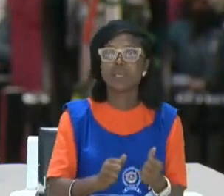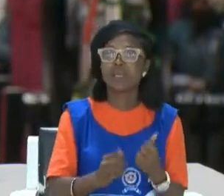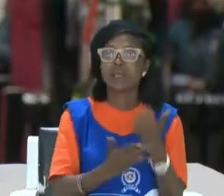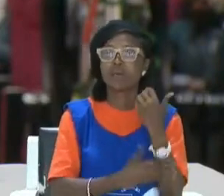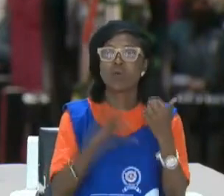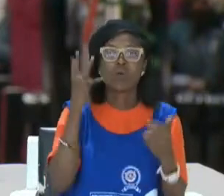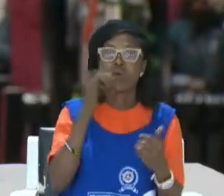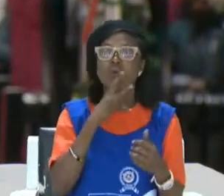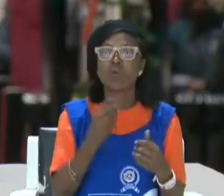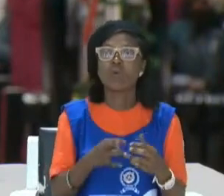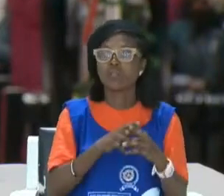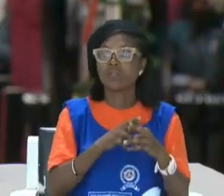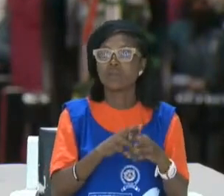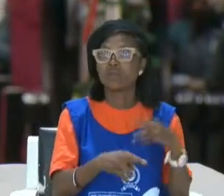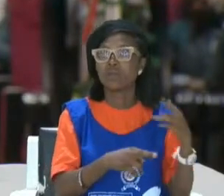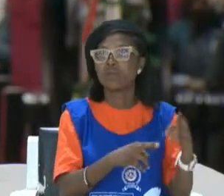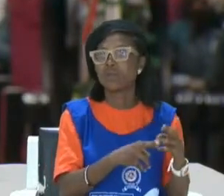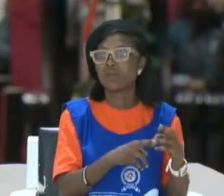toilet.